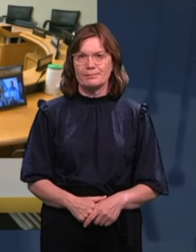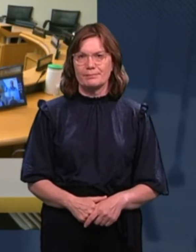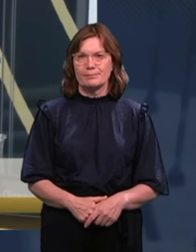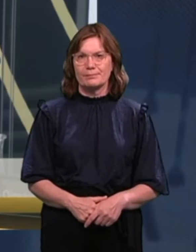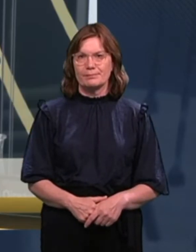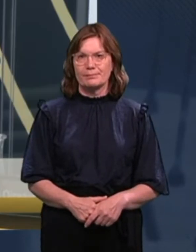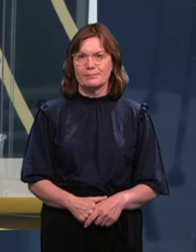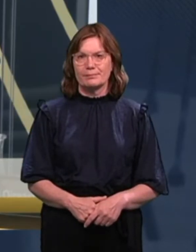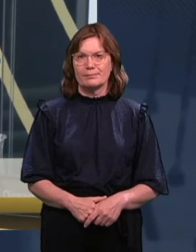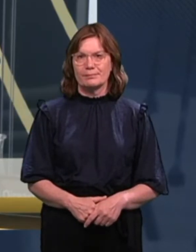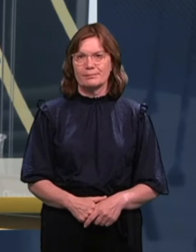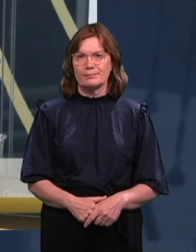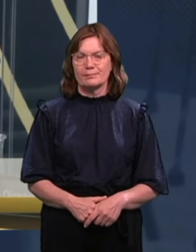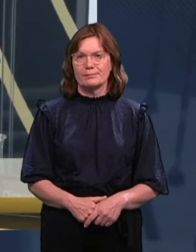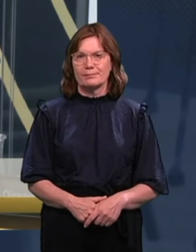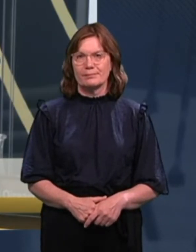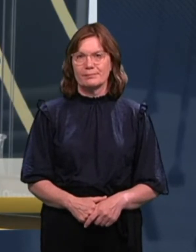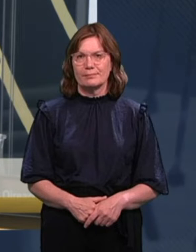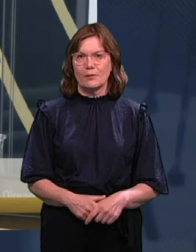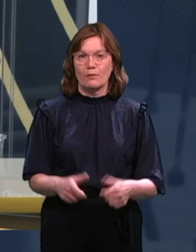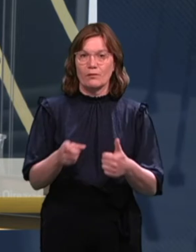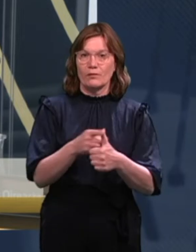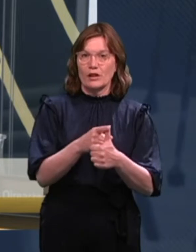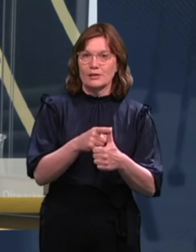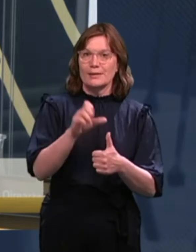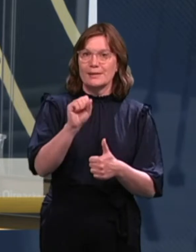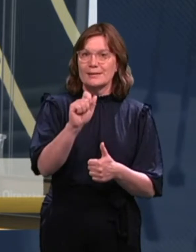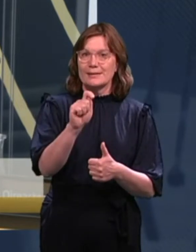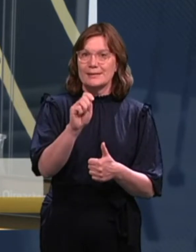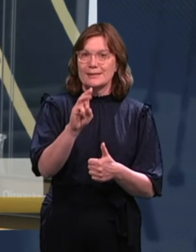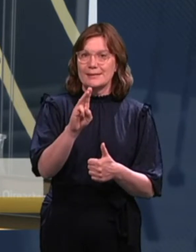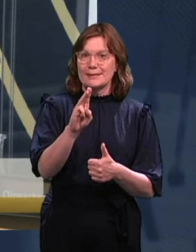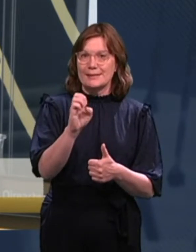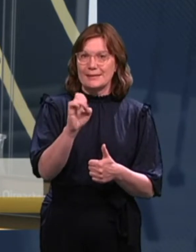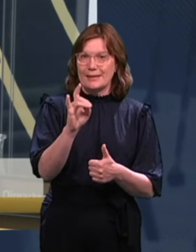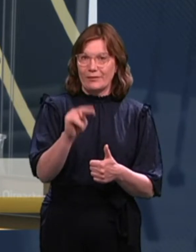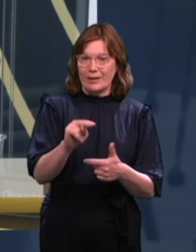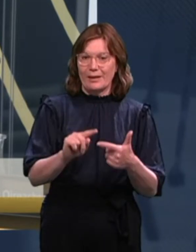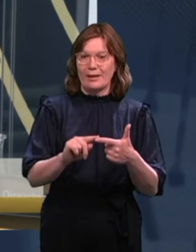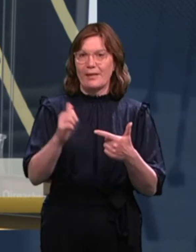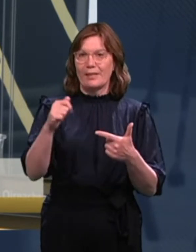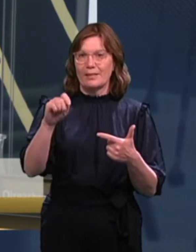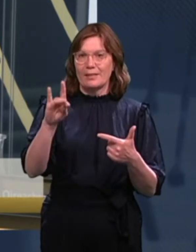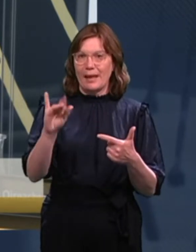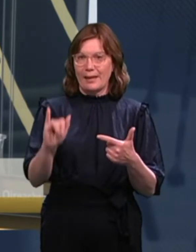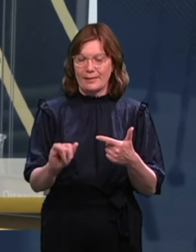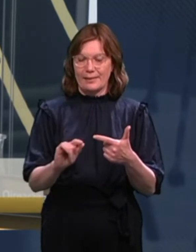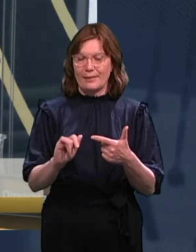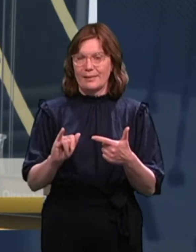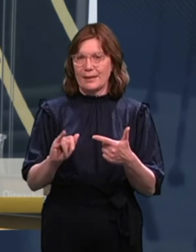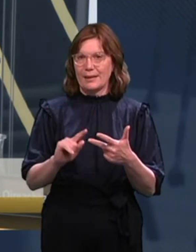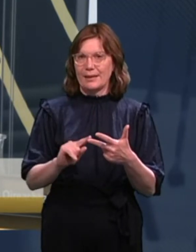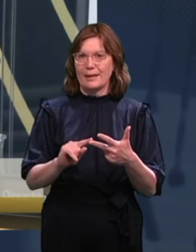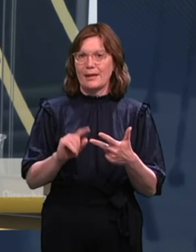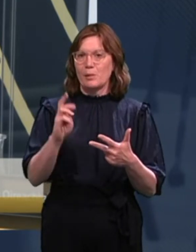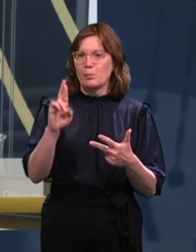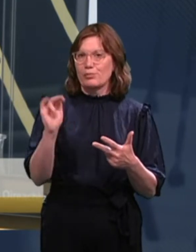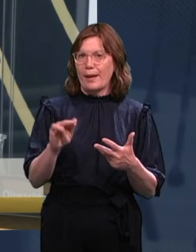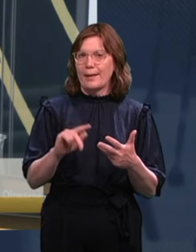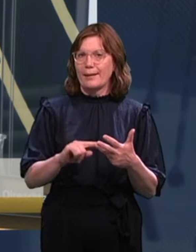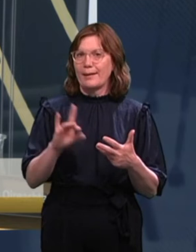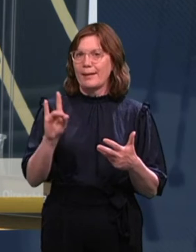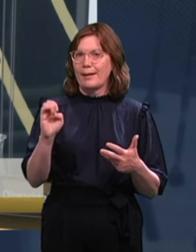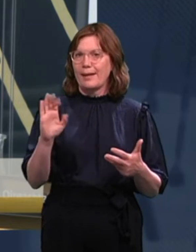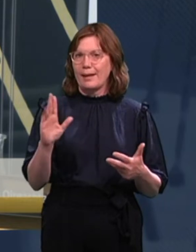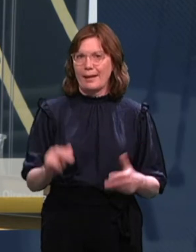we will go to Stephen, then to Anthony, and then we will come to Brian and Helen on the points. So do you